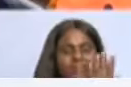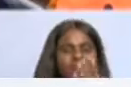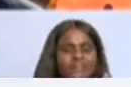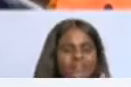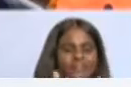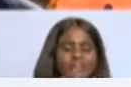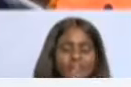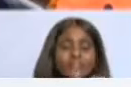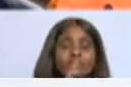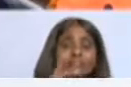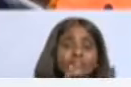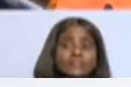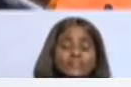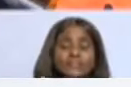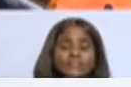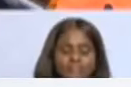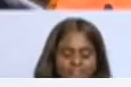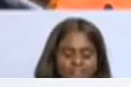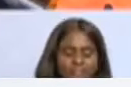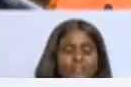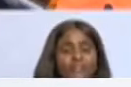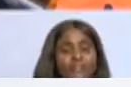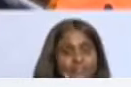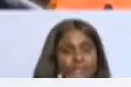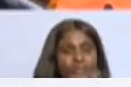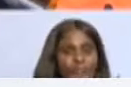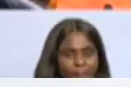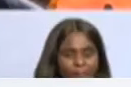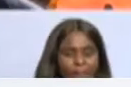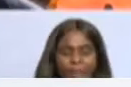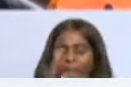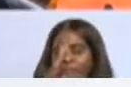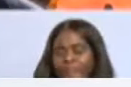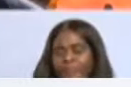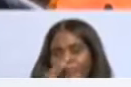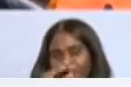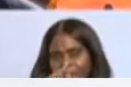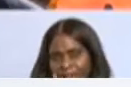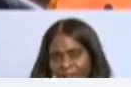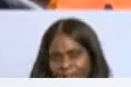process. Organized, Madam Speaker,